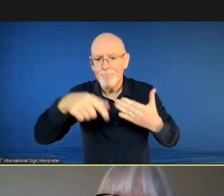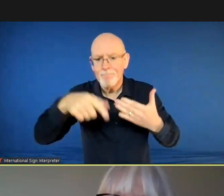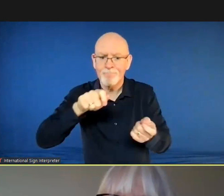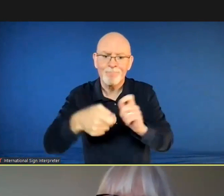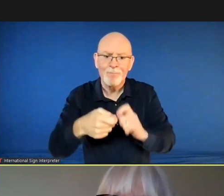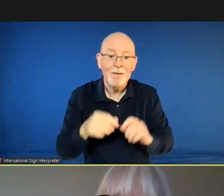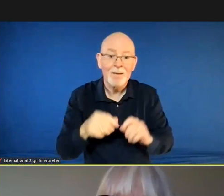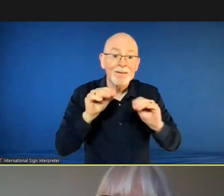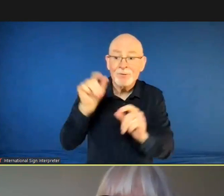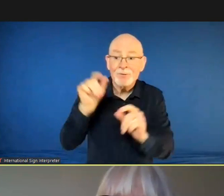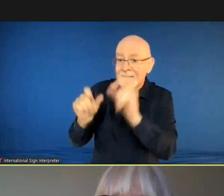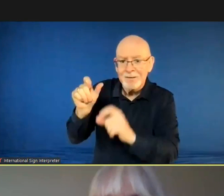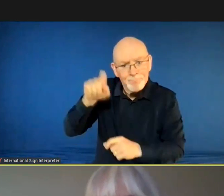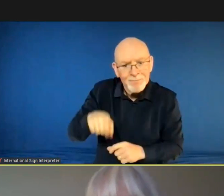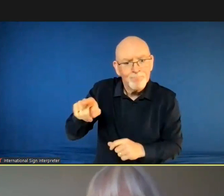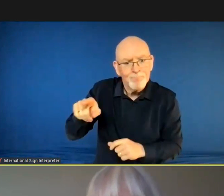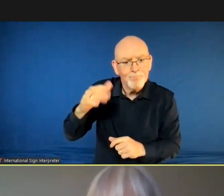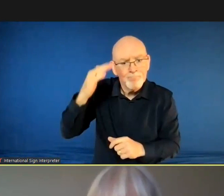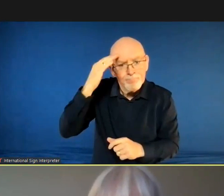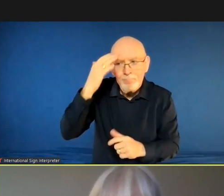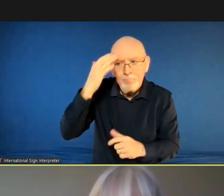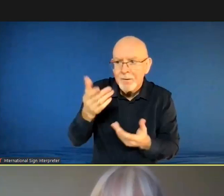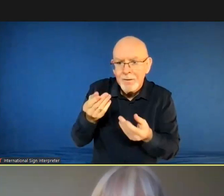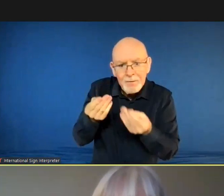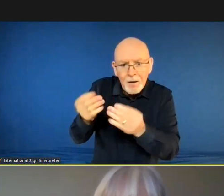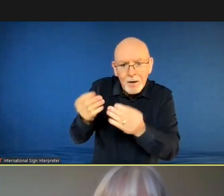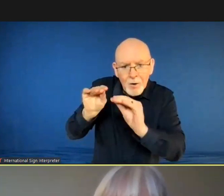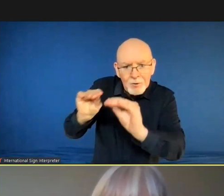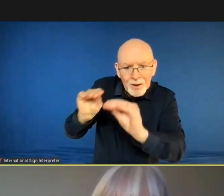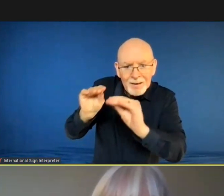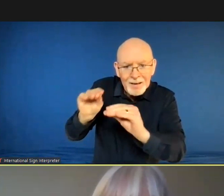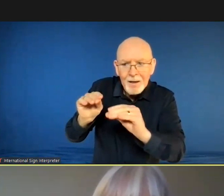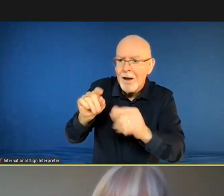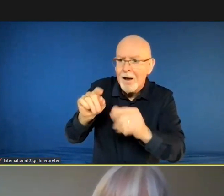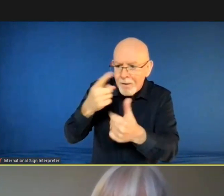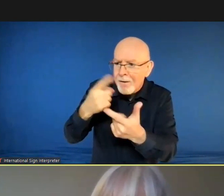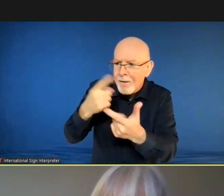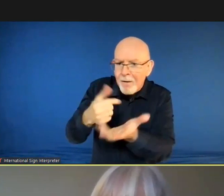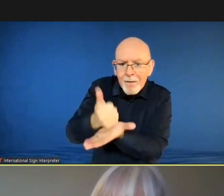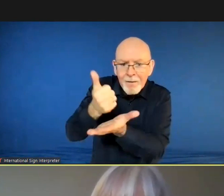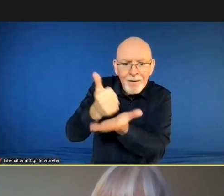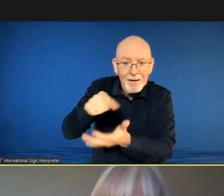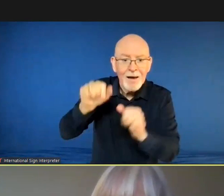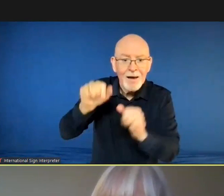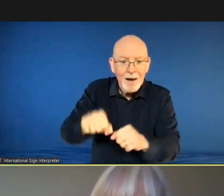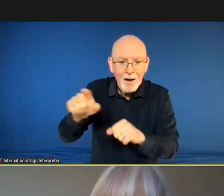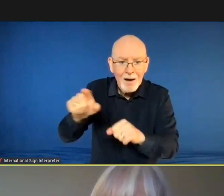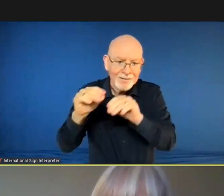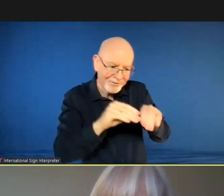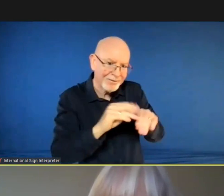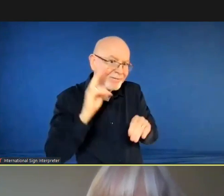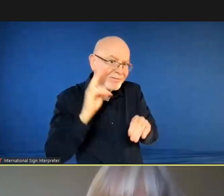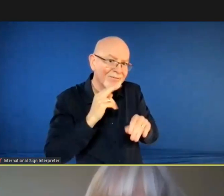the resources they need to teach deaf children. Again, though, we do know that at the moment